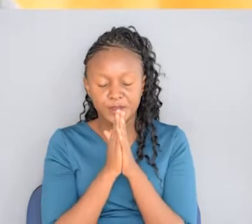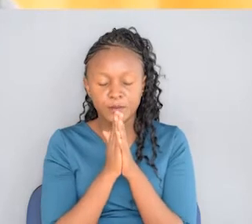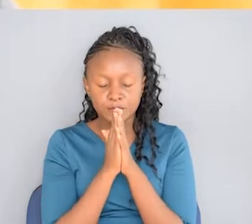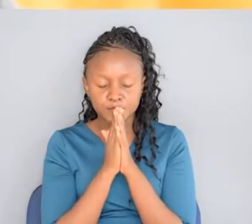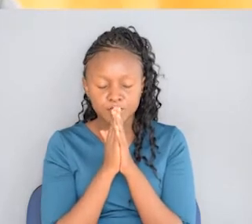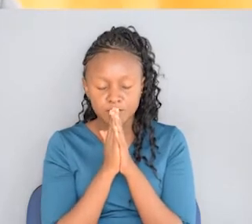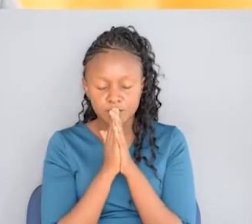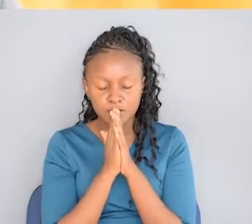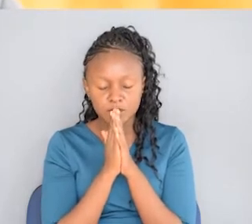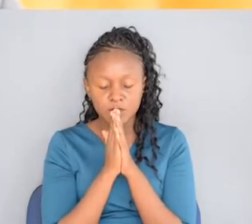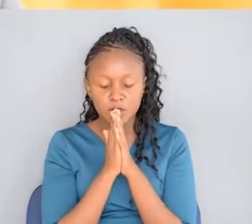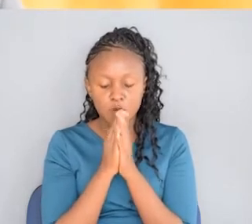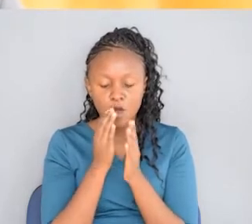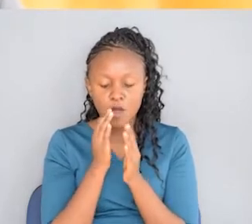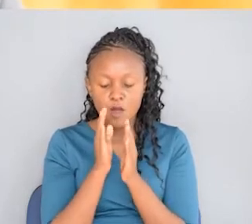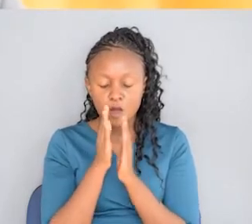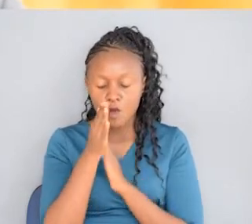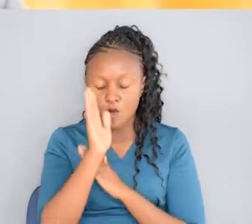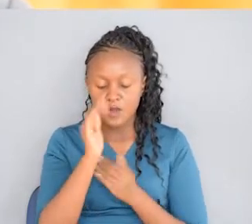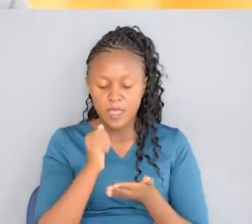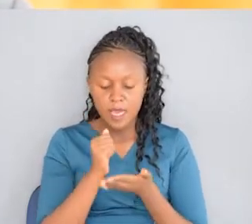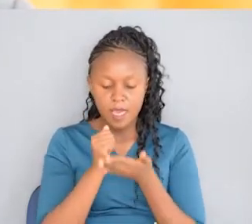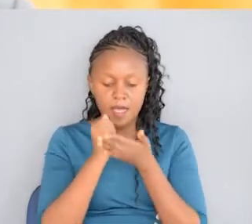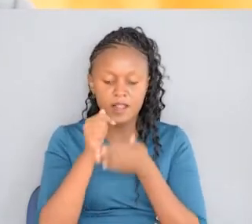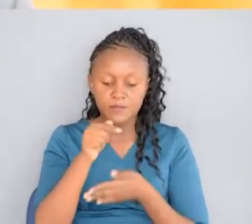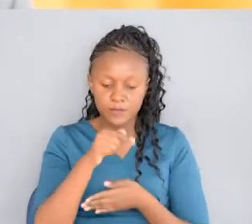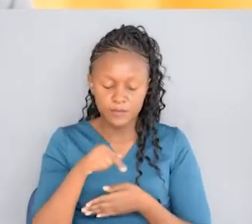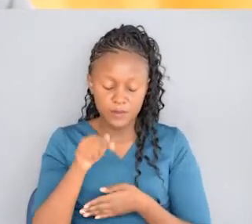Oh God, help us. Help us as young people